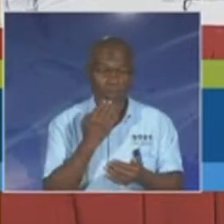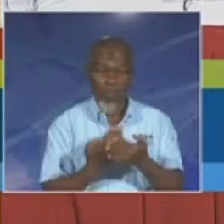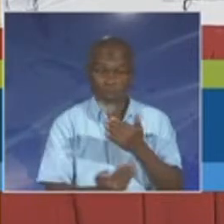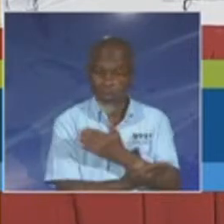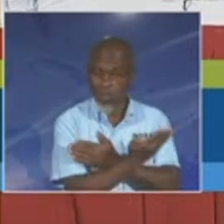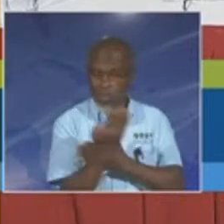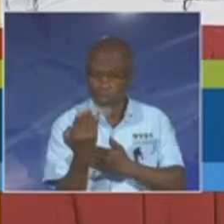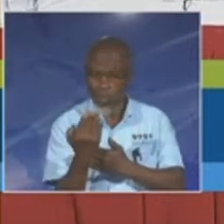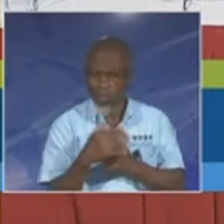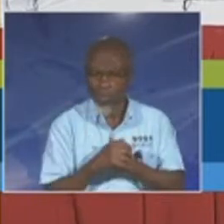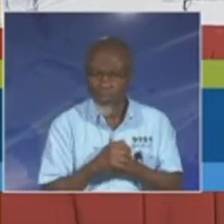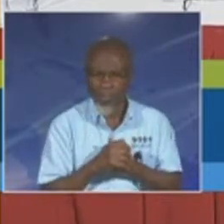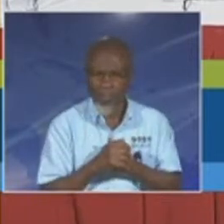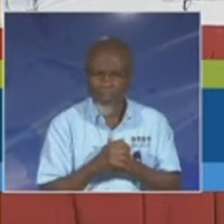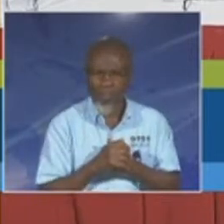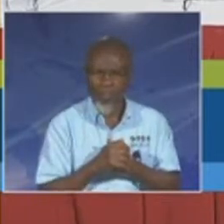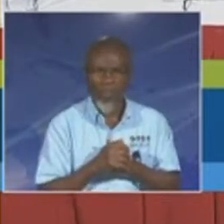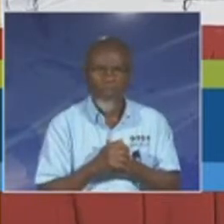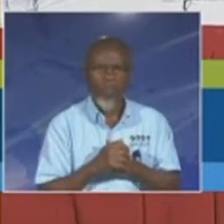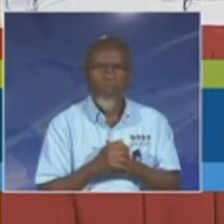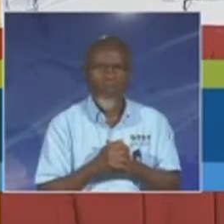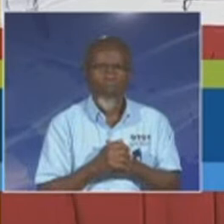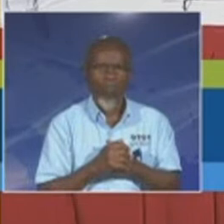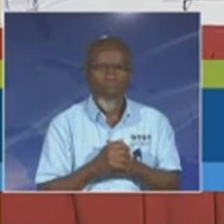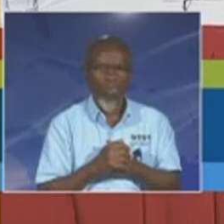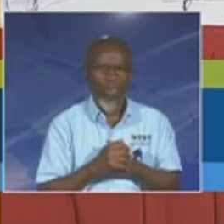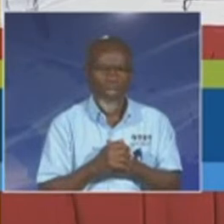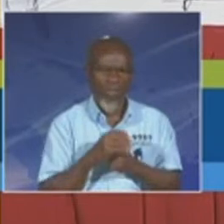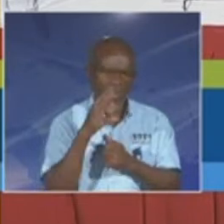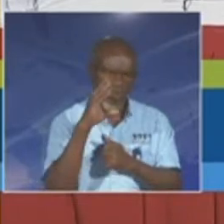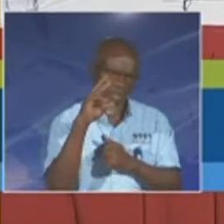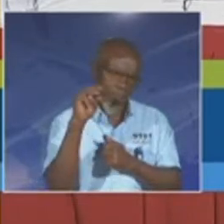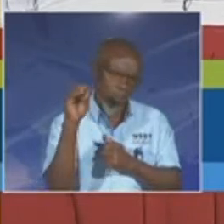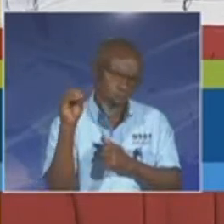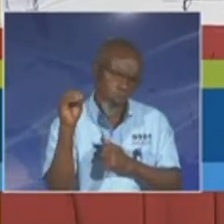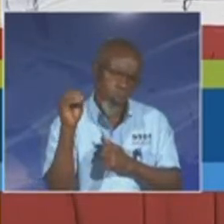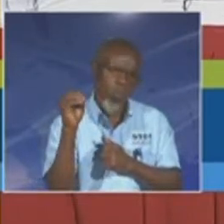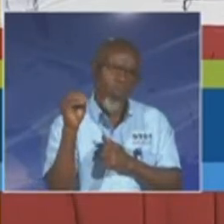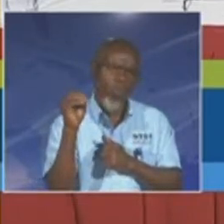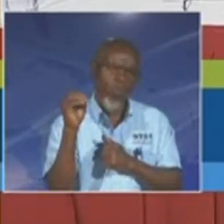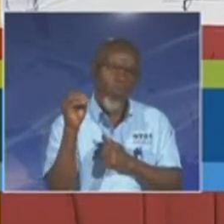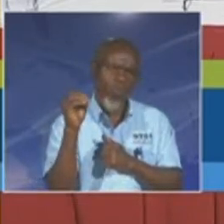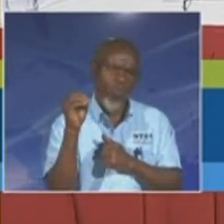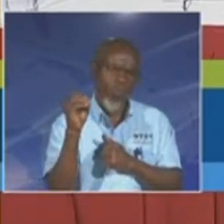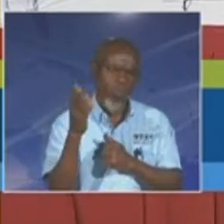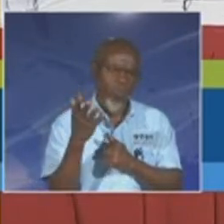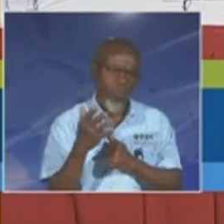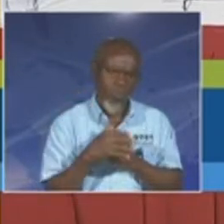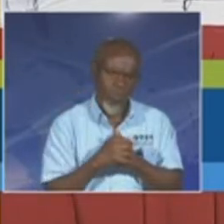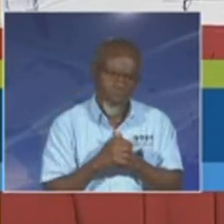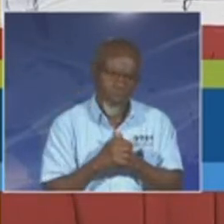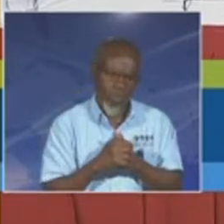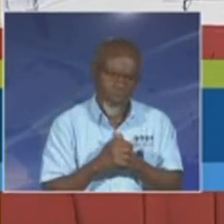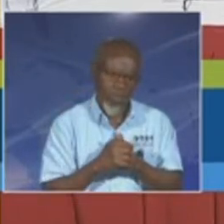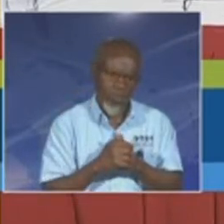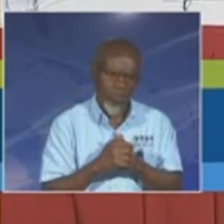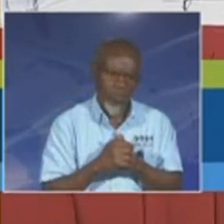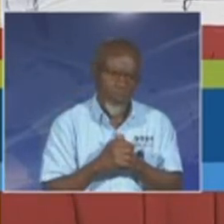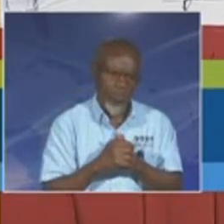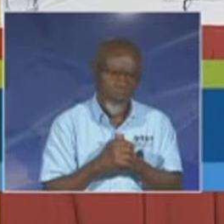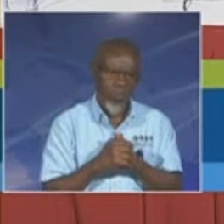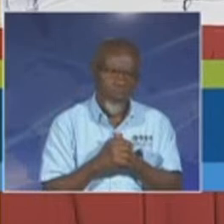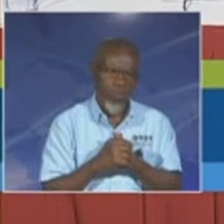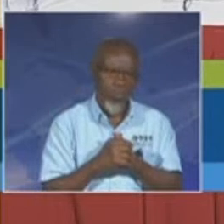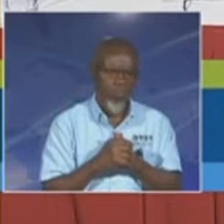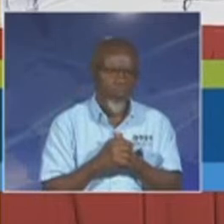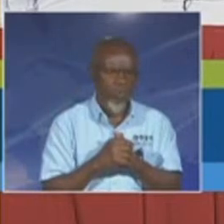Rishi from TV6. Dr. Parasram, as it relates to excess deaths, we're a couple years into